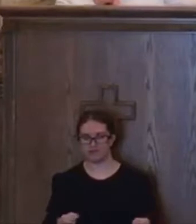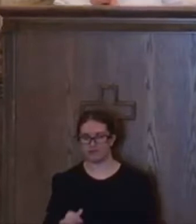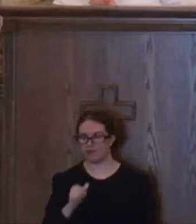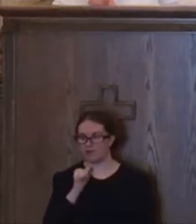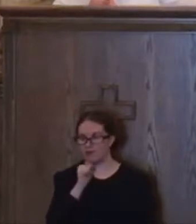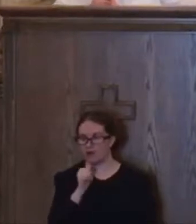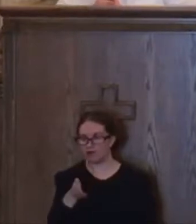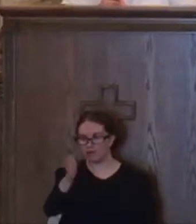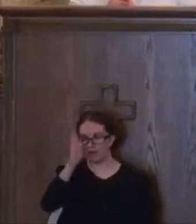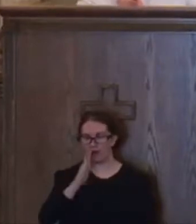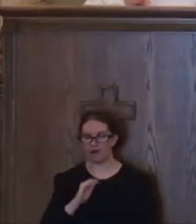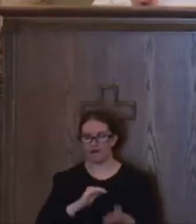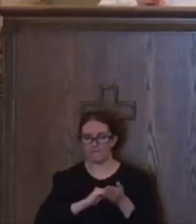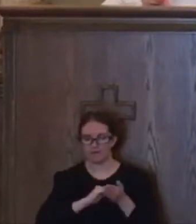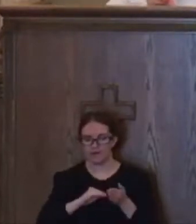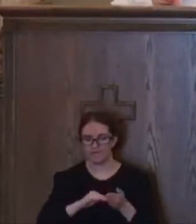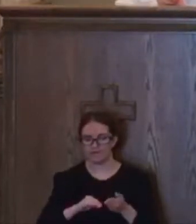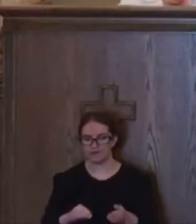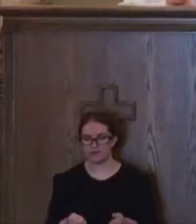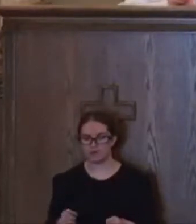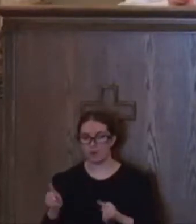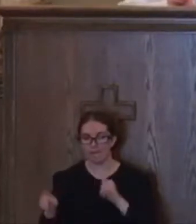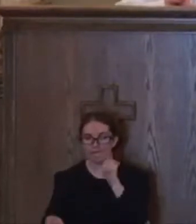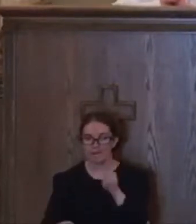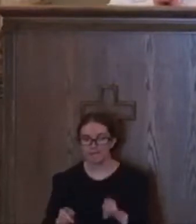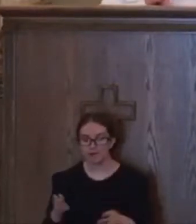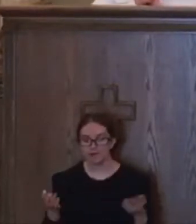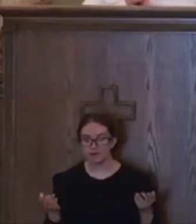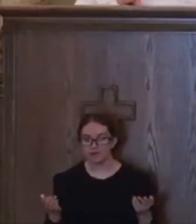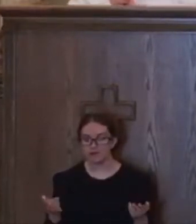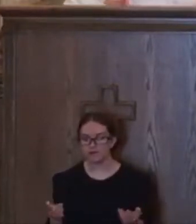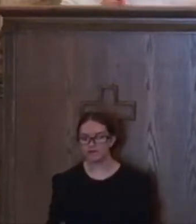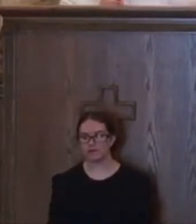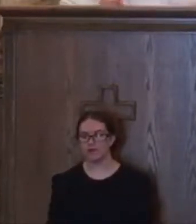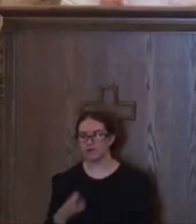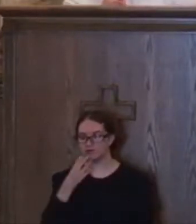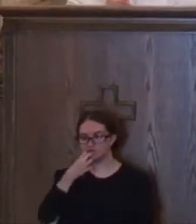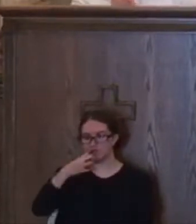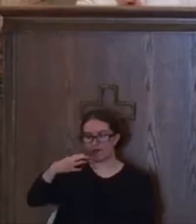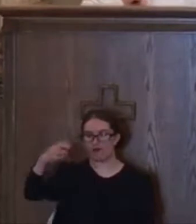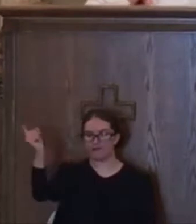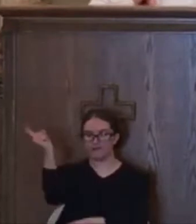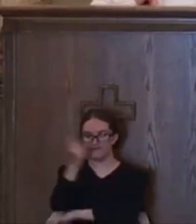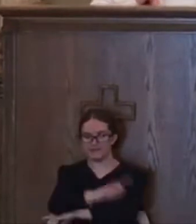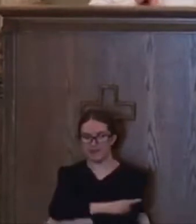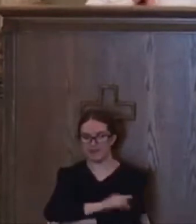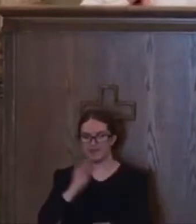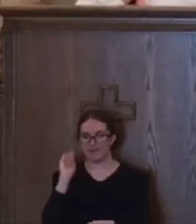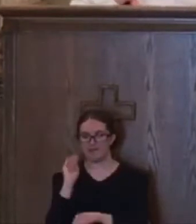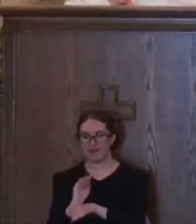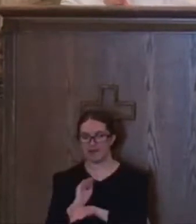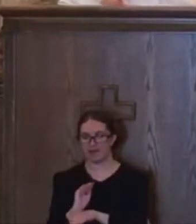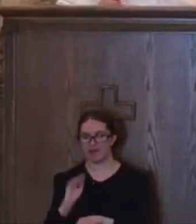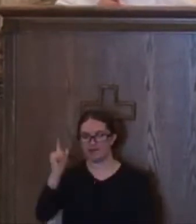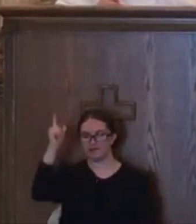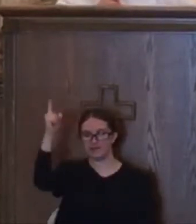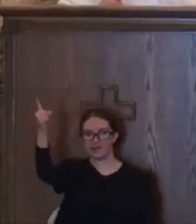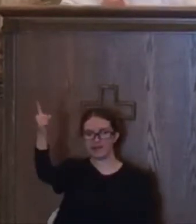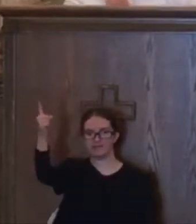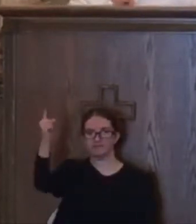not God avenge his own elect, which cried day and night unto